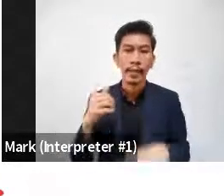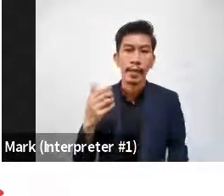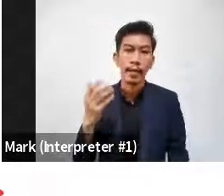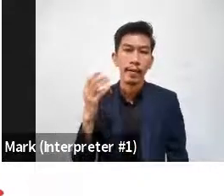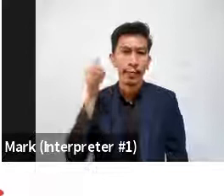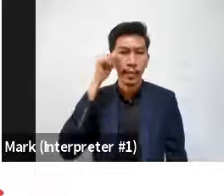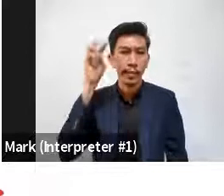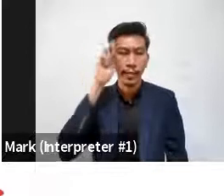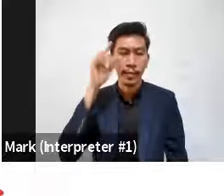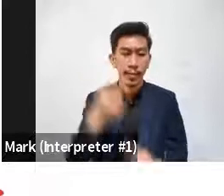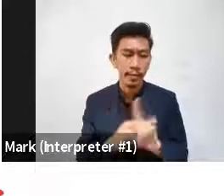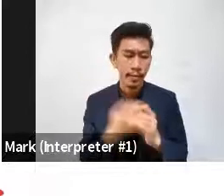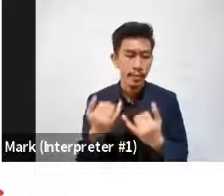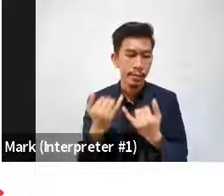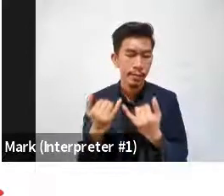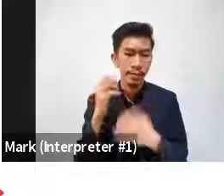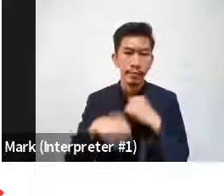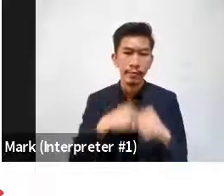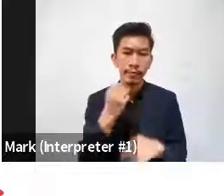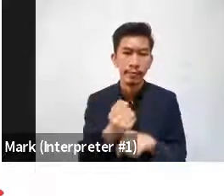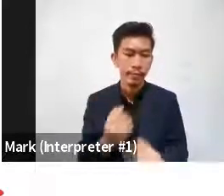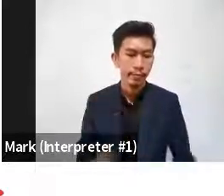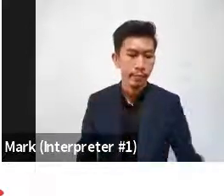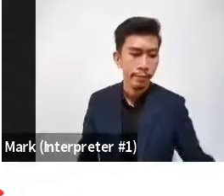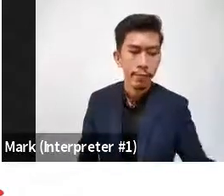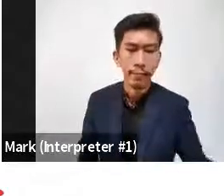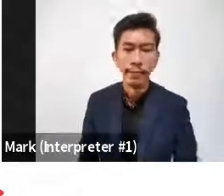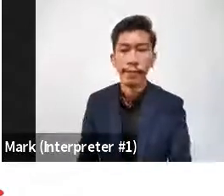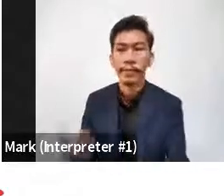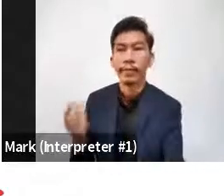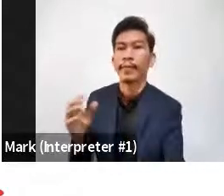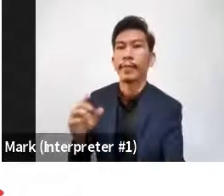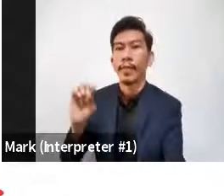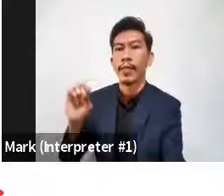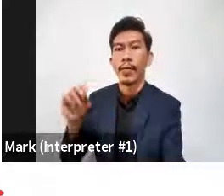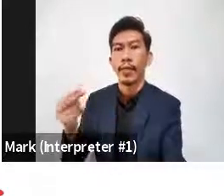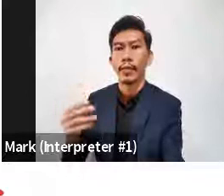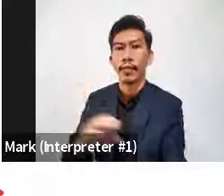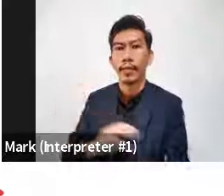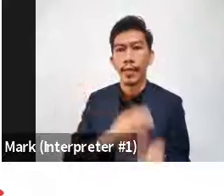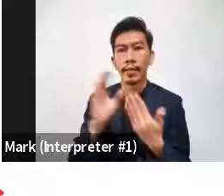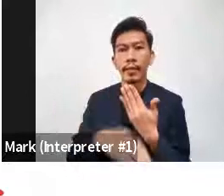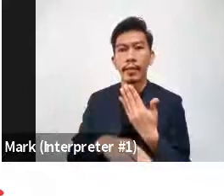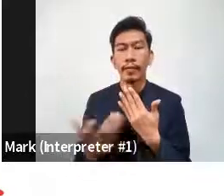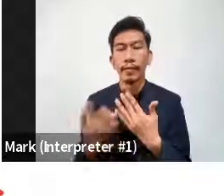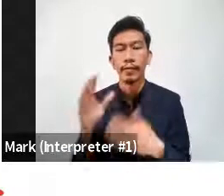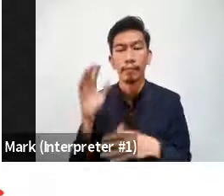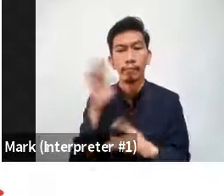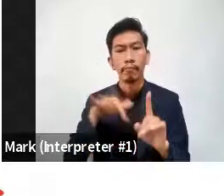effective this year, 2020, it's already in the DOH calendar. And we can observe